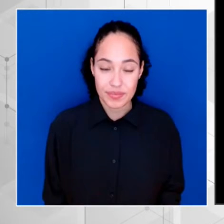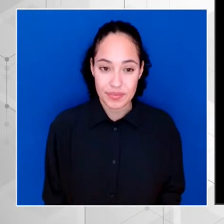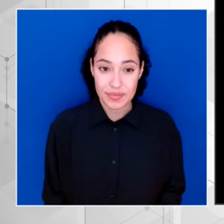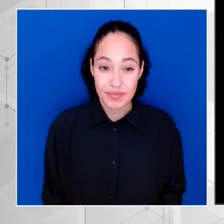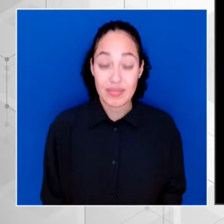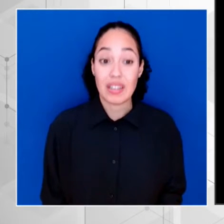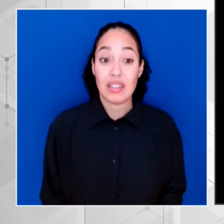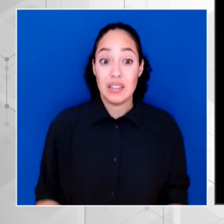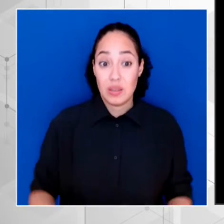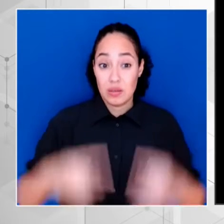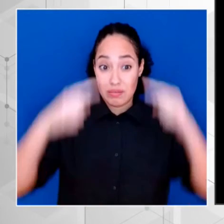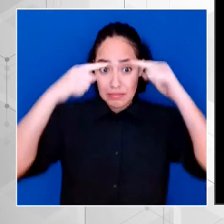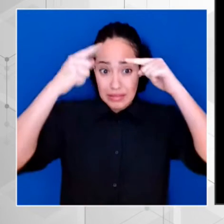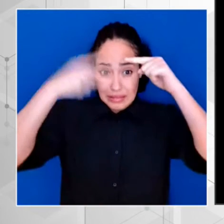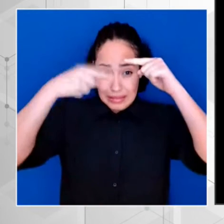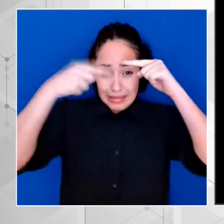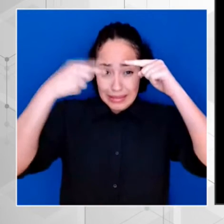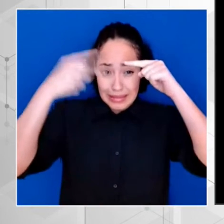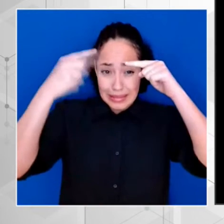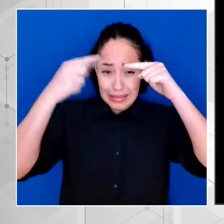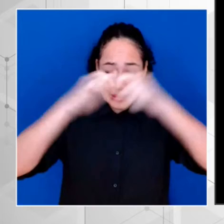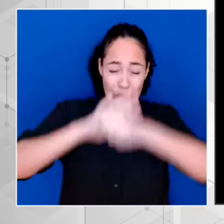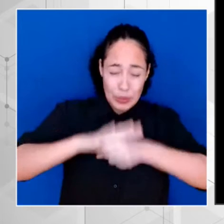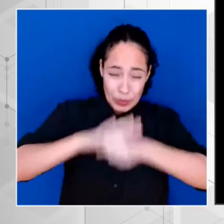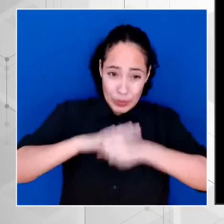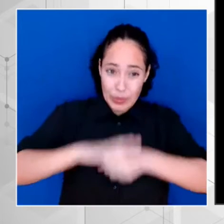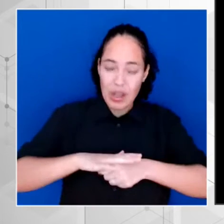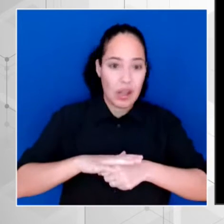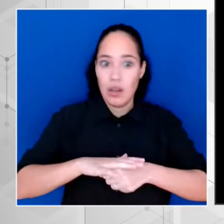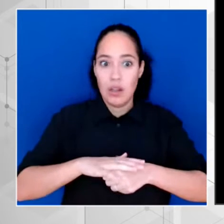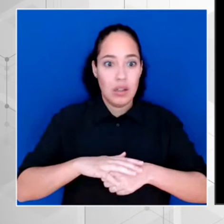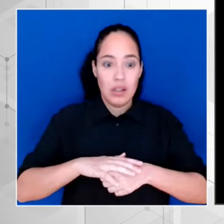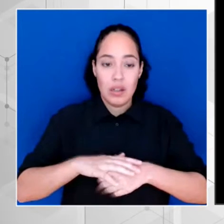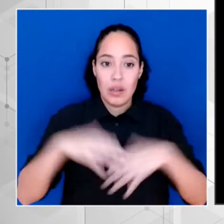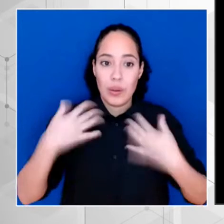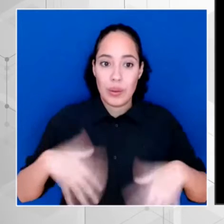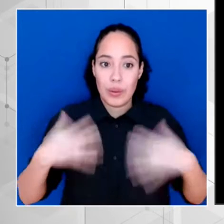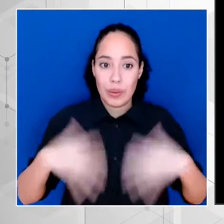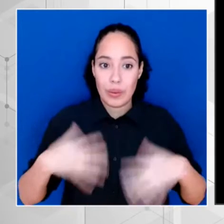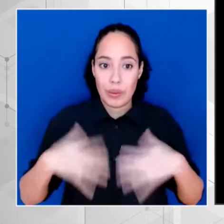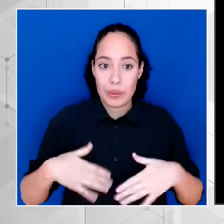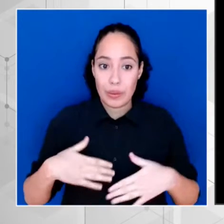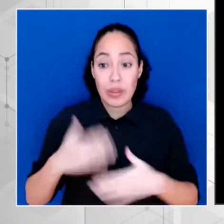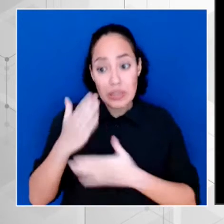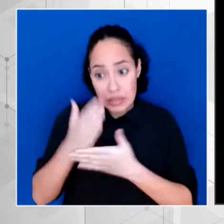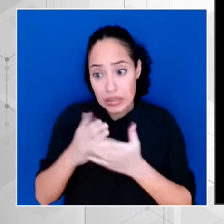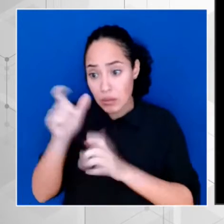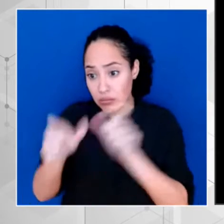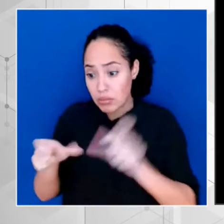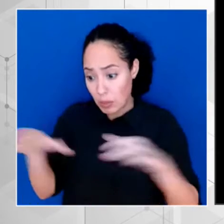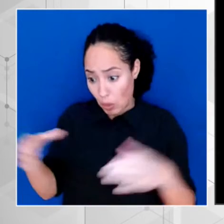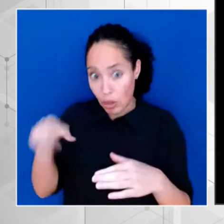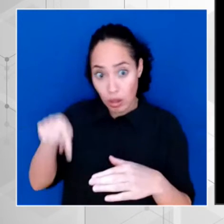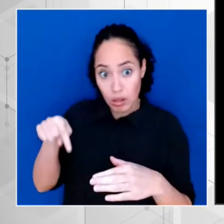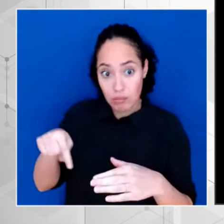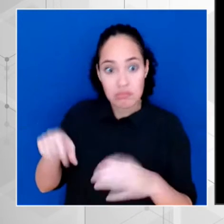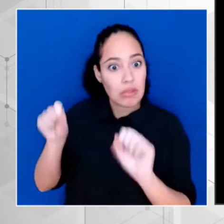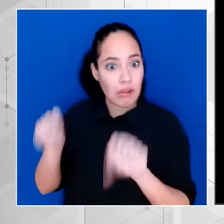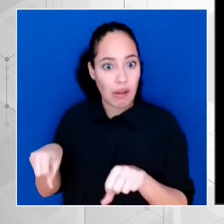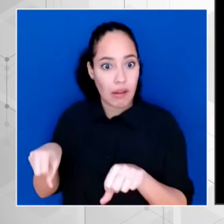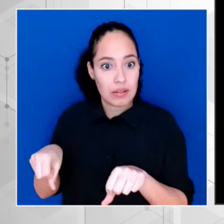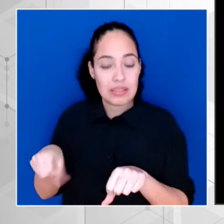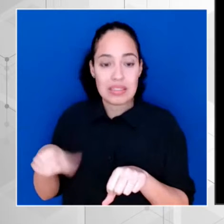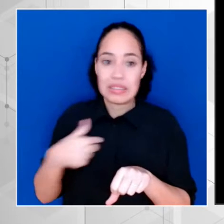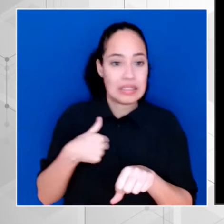back and forth between multiple tabs, screens, or even devices can be very challenging. And when